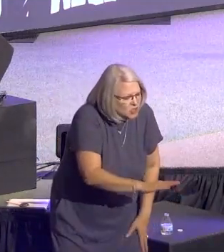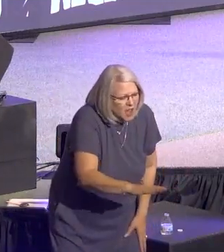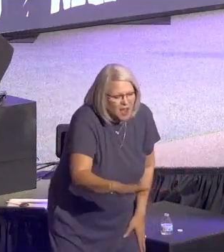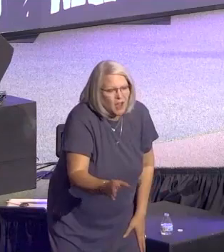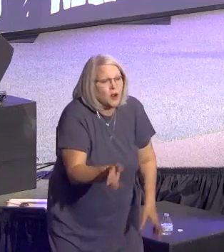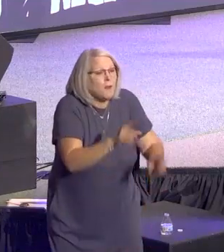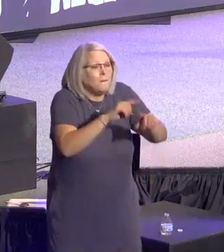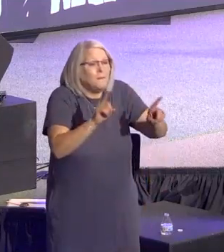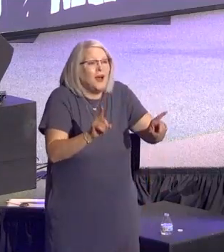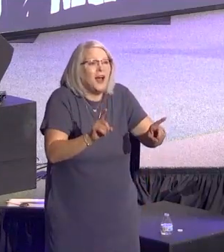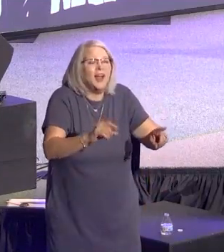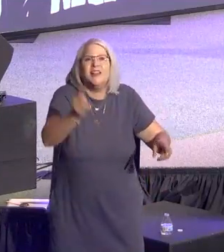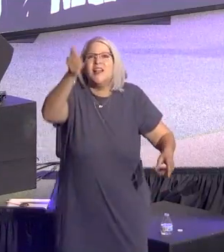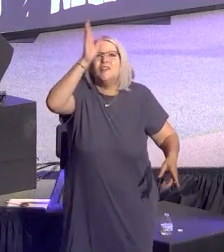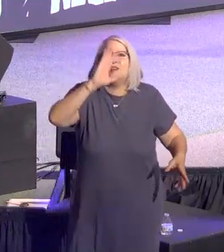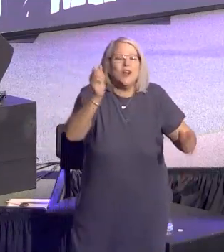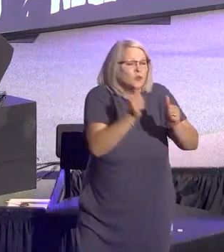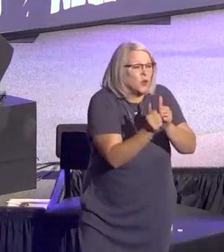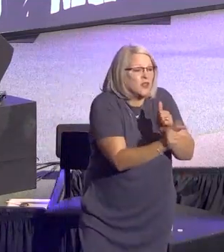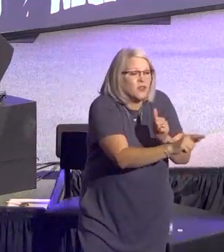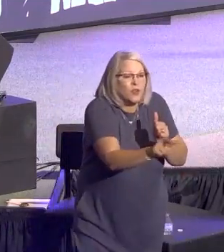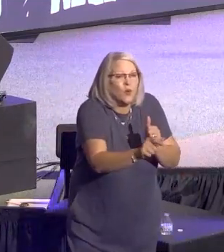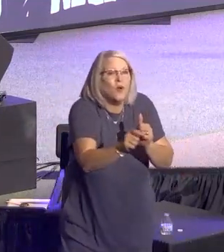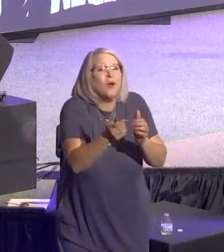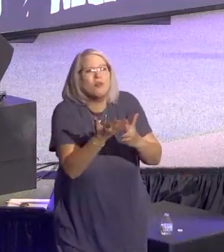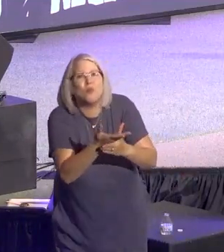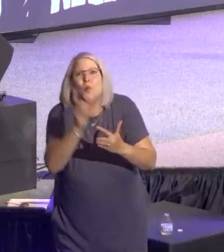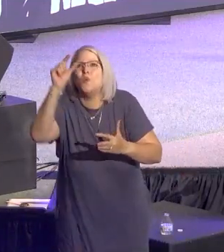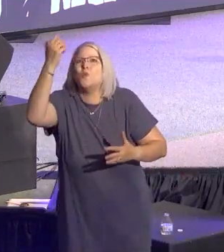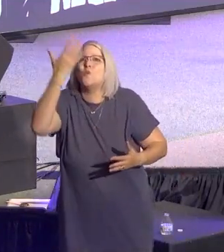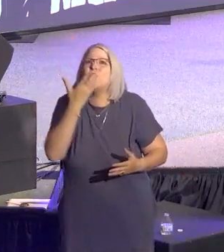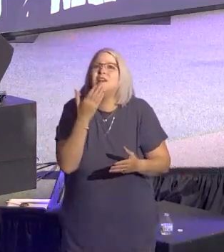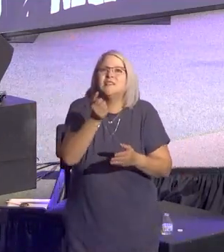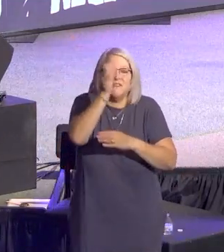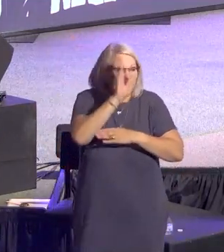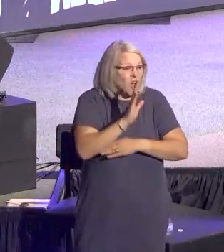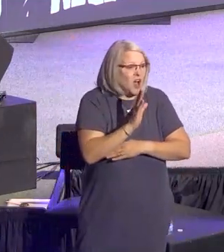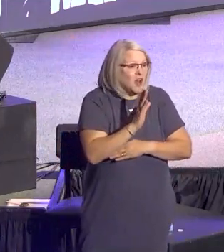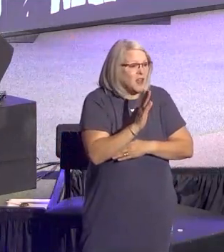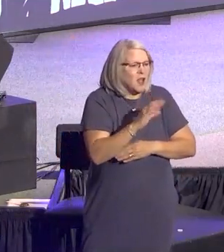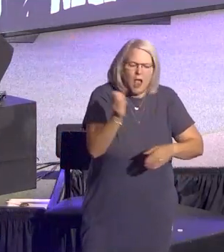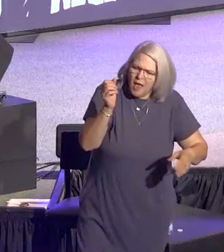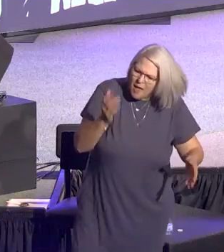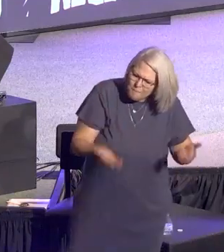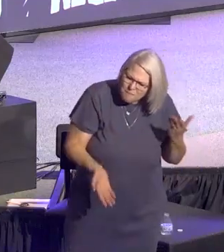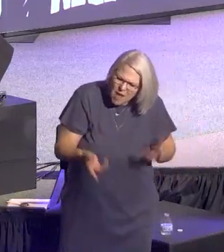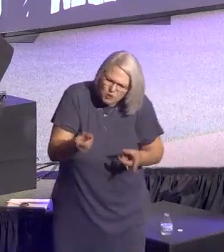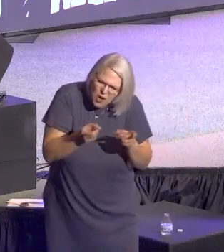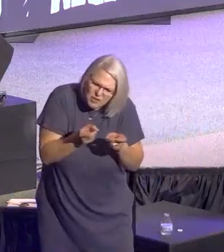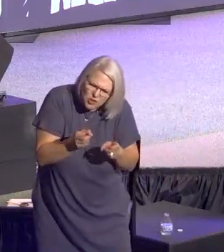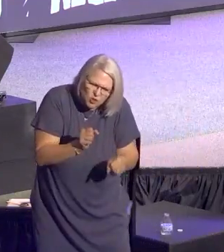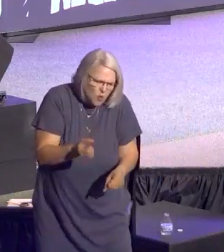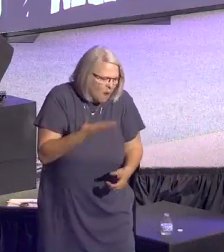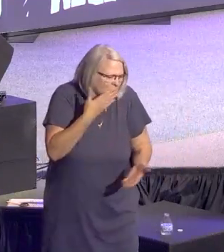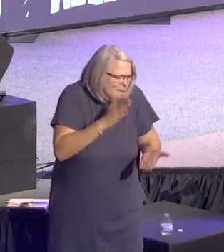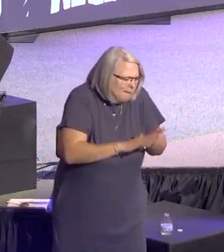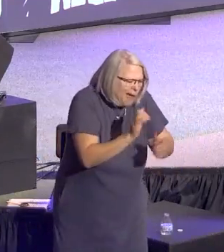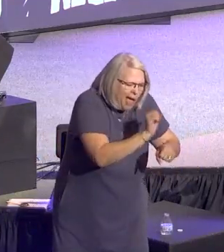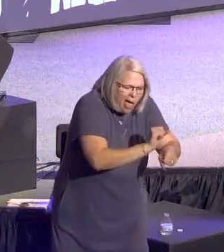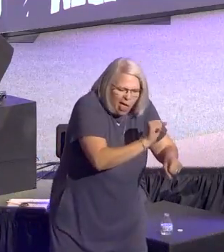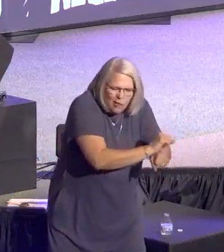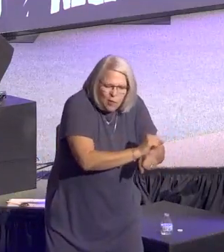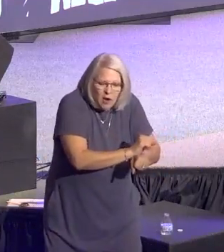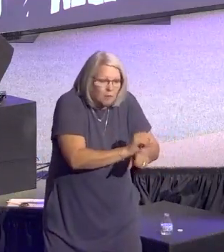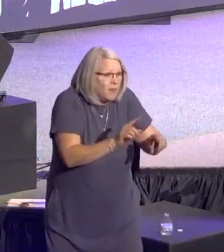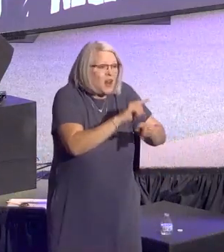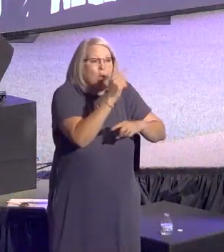I'm telling you that God is with you. You get through it through the grace of God. Navigating a difficult career by the grace of God. So